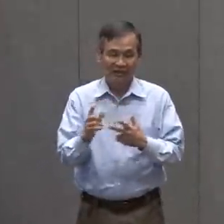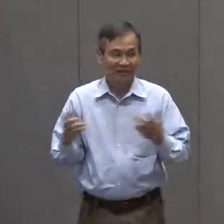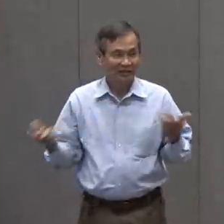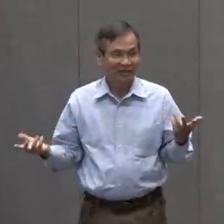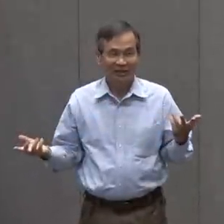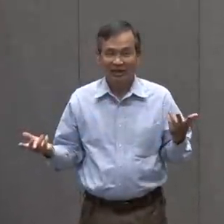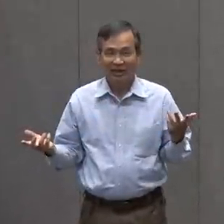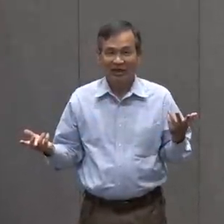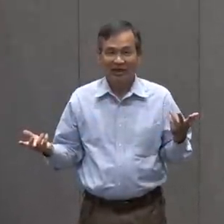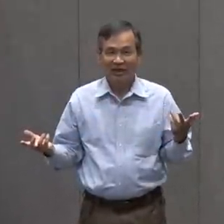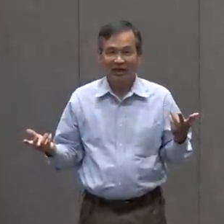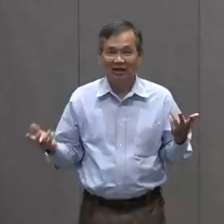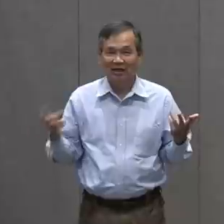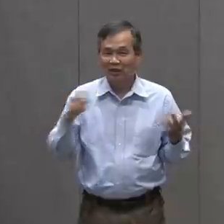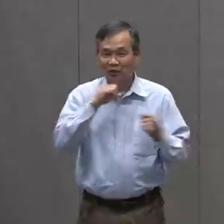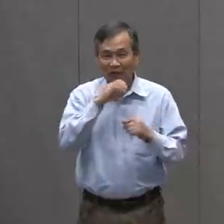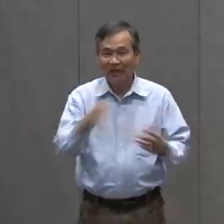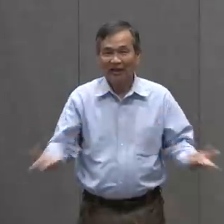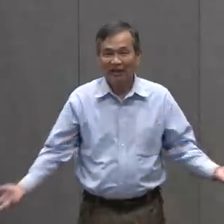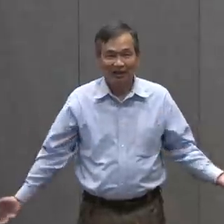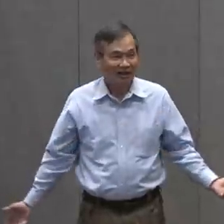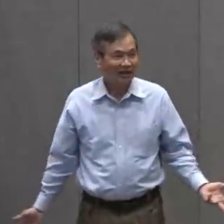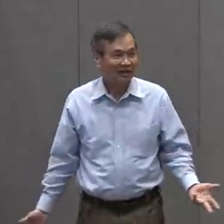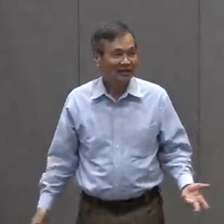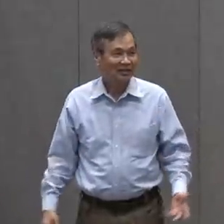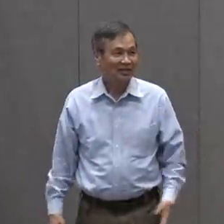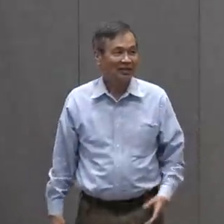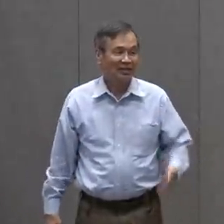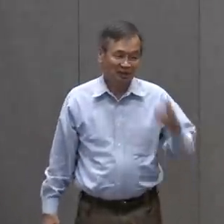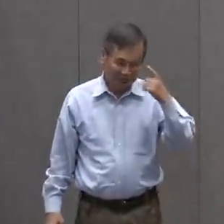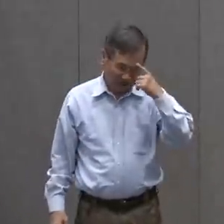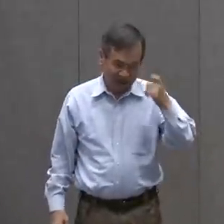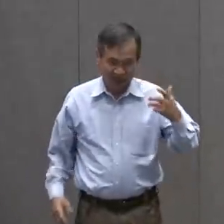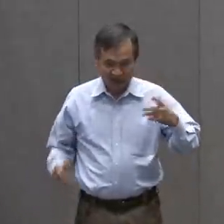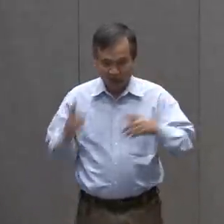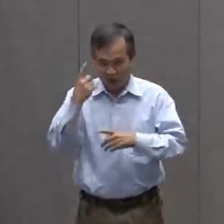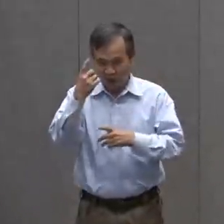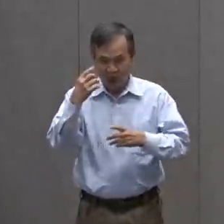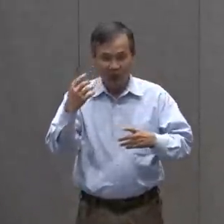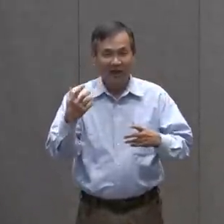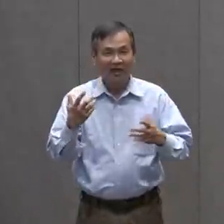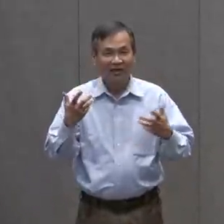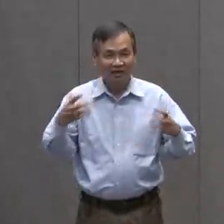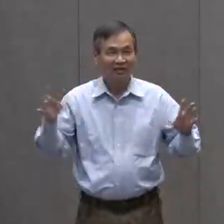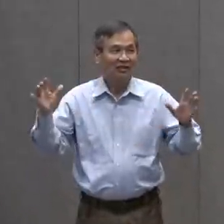anything with that. I'm going to lose my turn because I let her take the one.